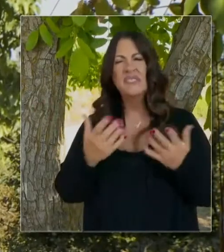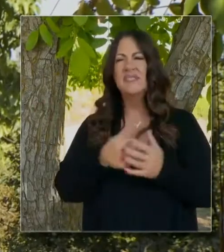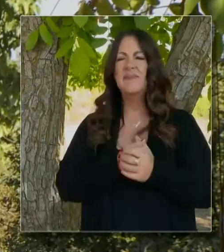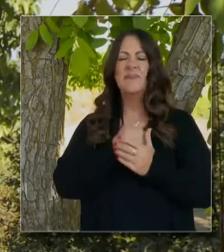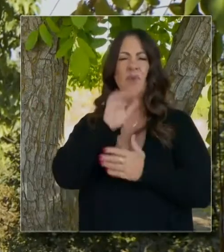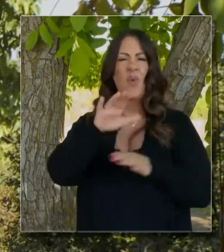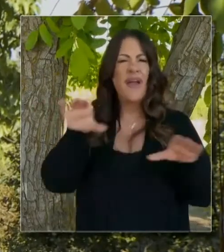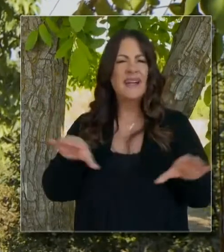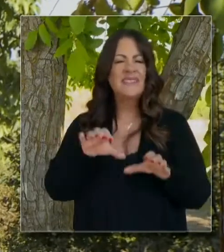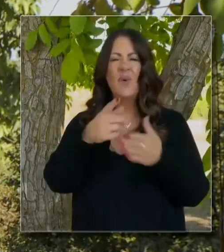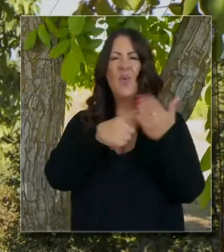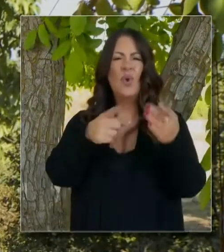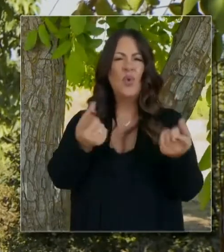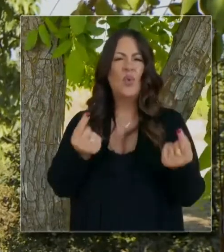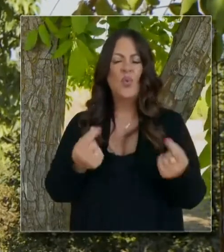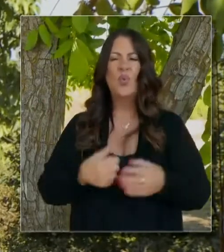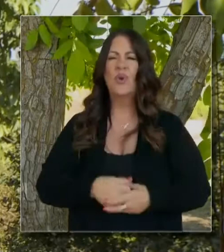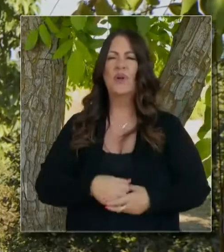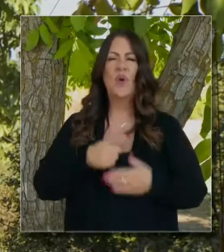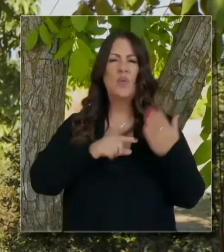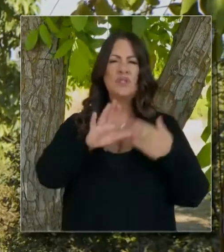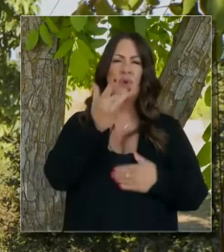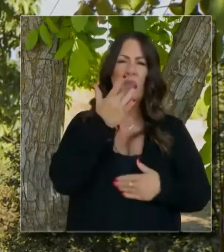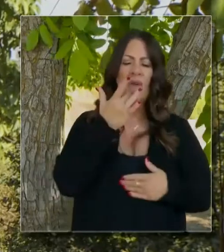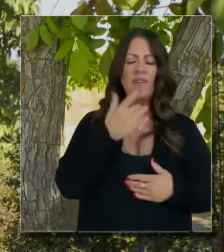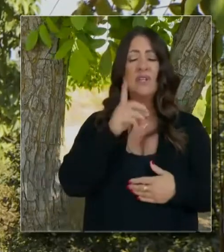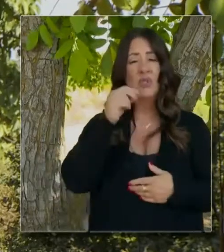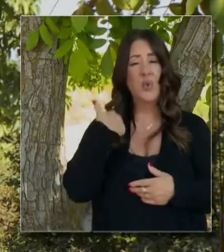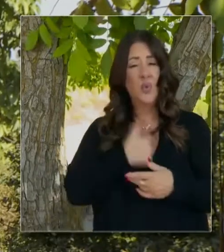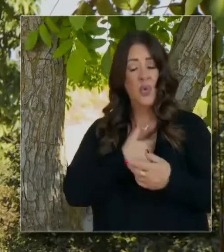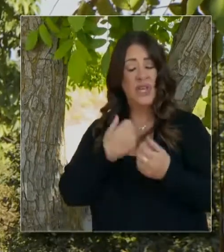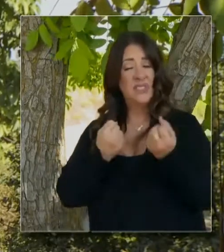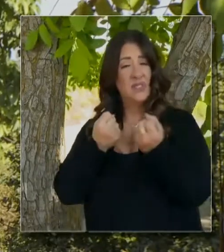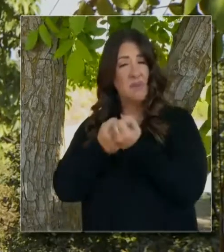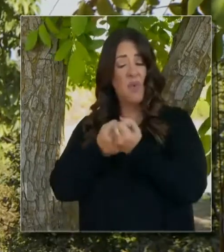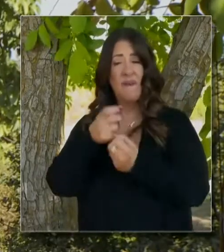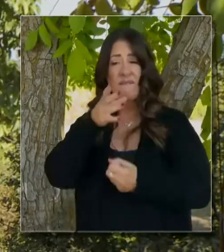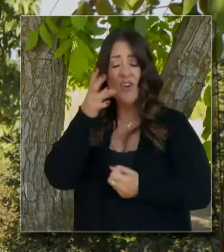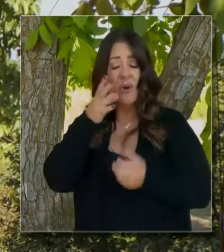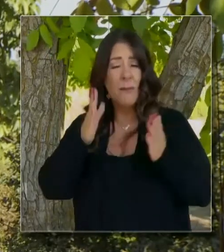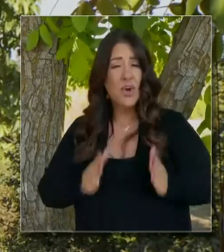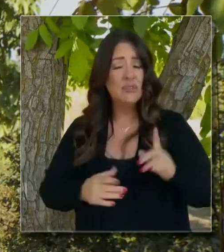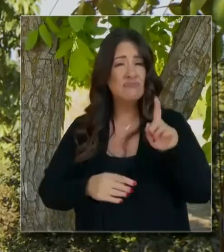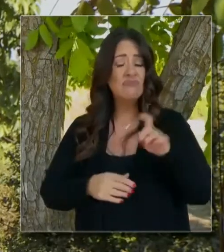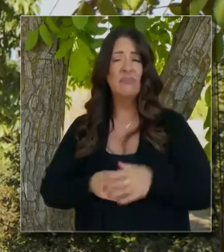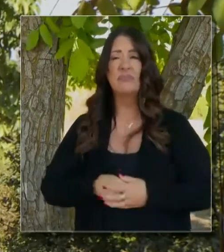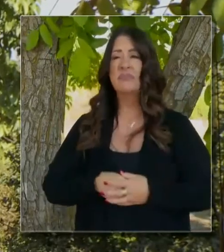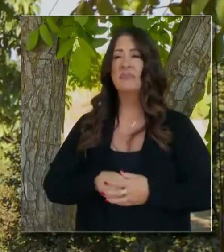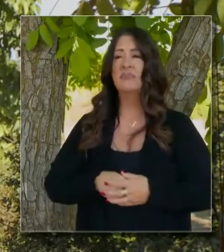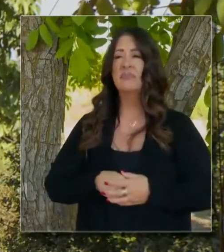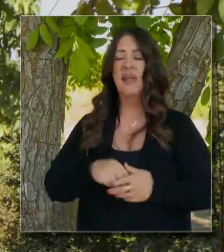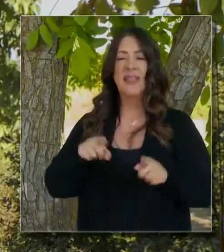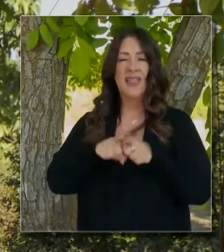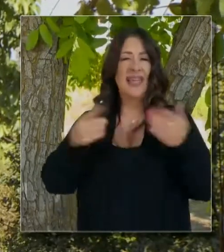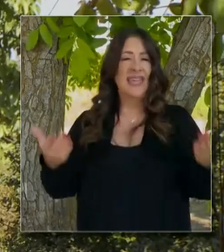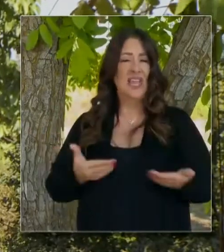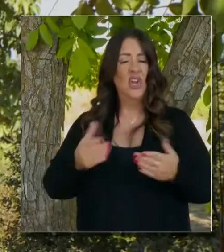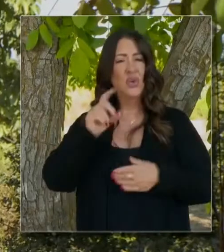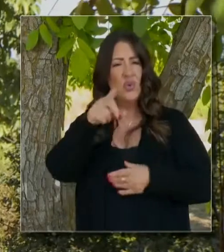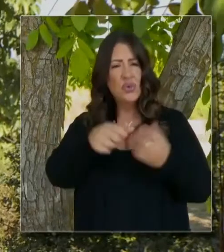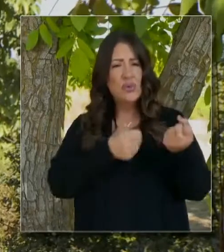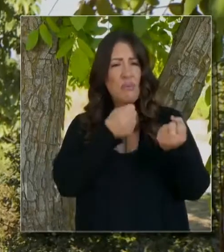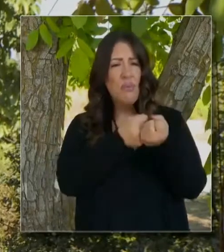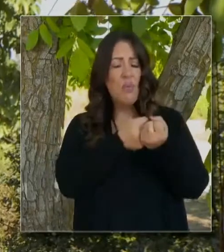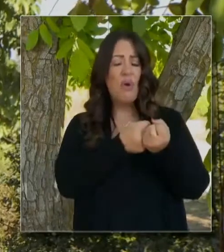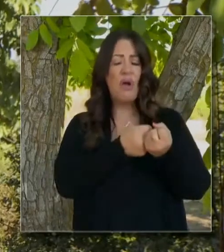day-to-day activity in terms of our preferences. And do we support farmers like the Sierra Orchard? Do you support